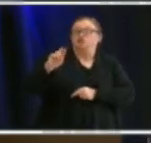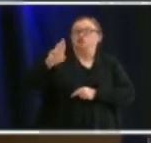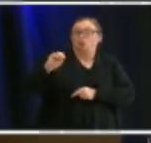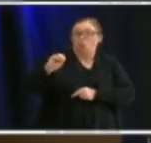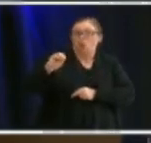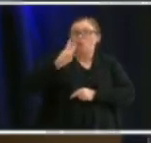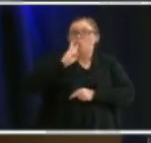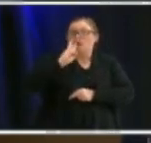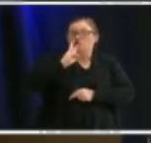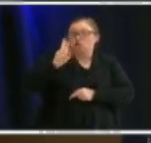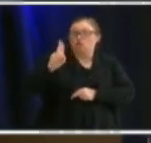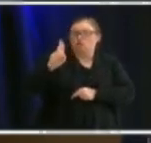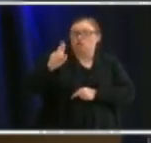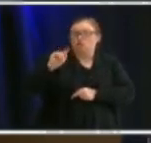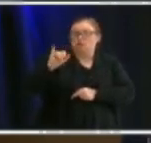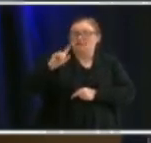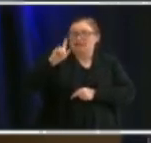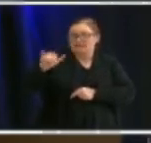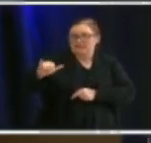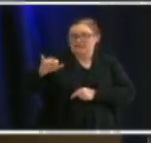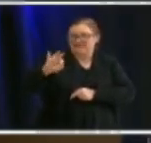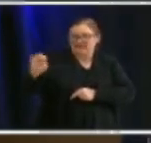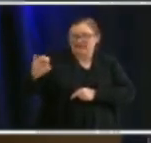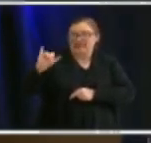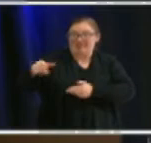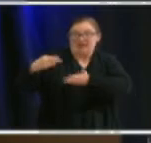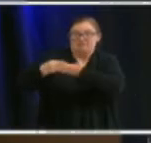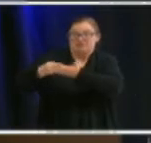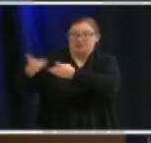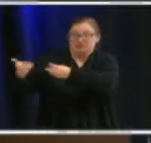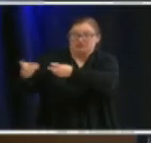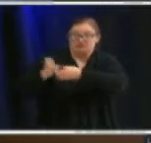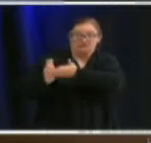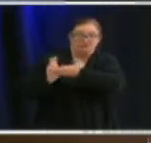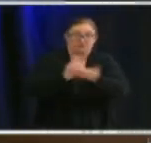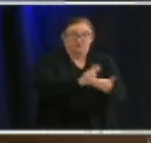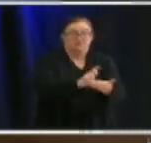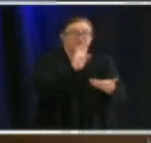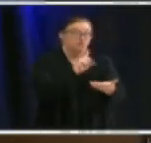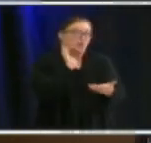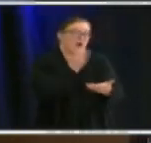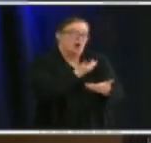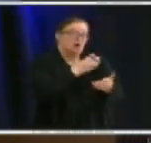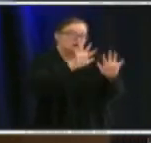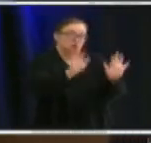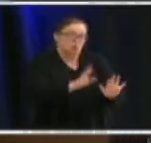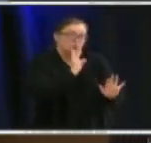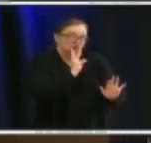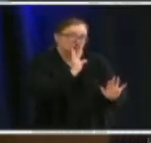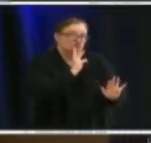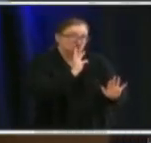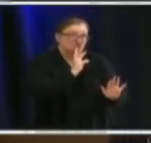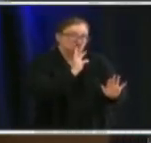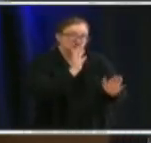funds the management of the public management of stormwater in DeKalb County. The budget